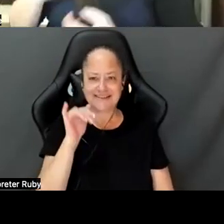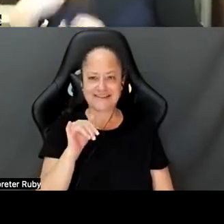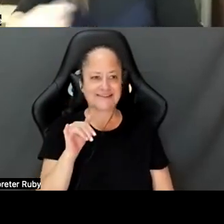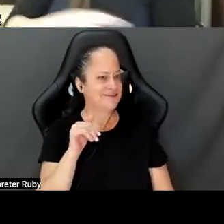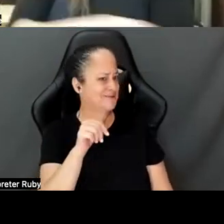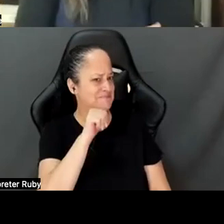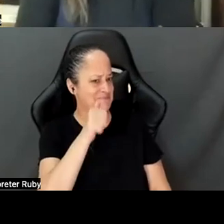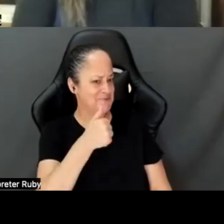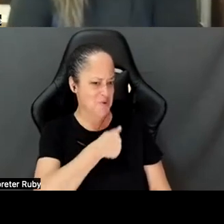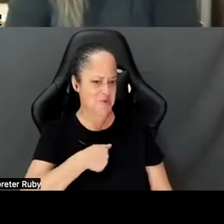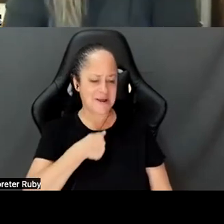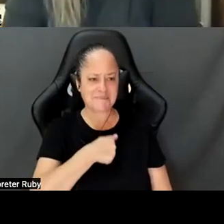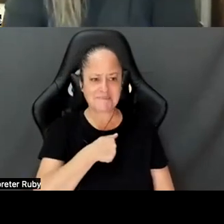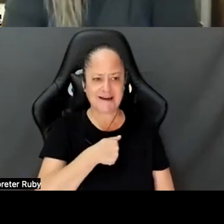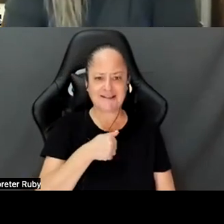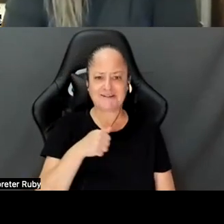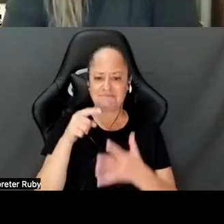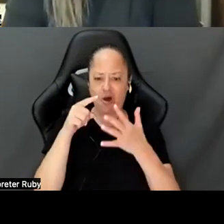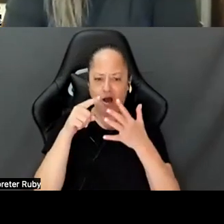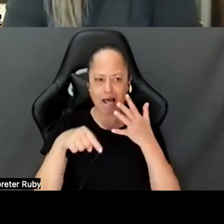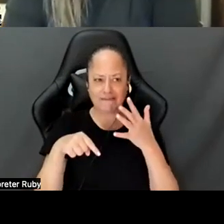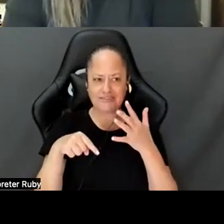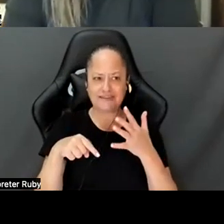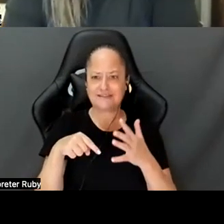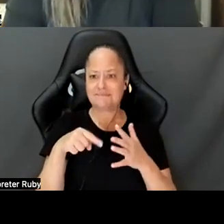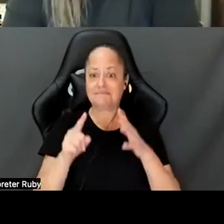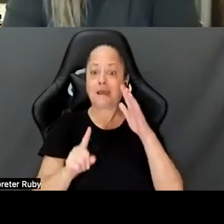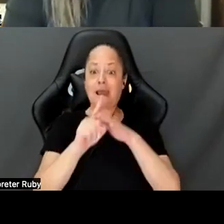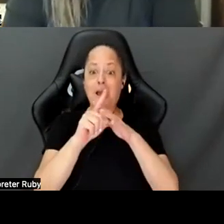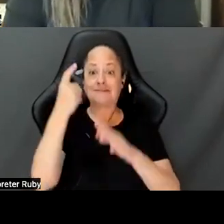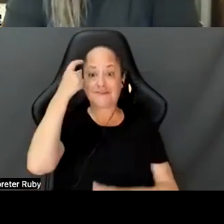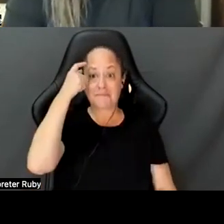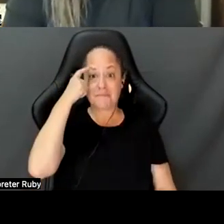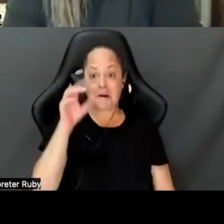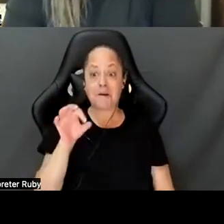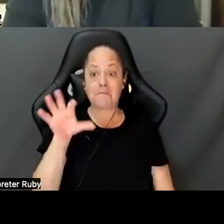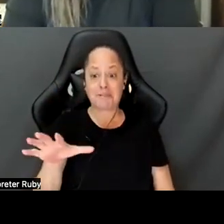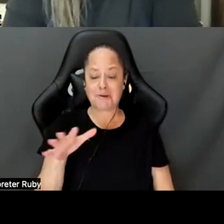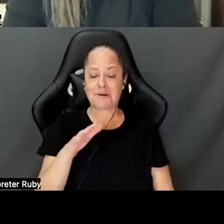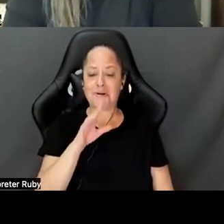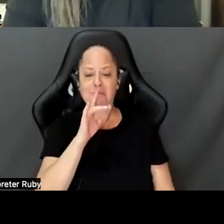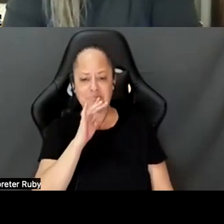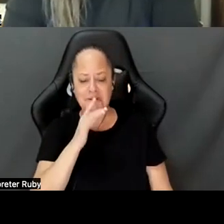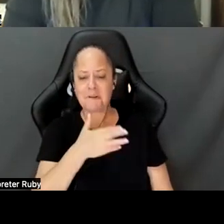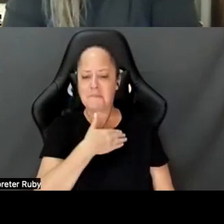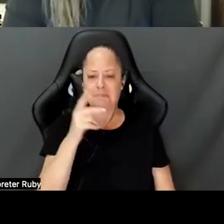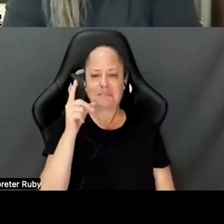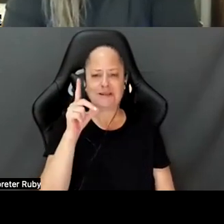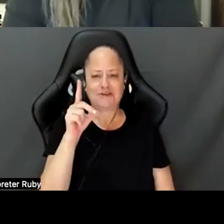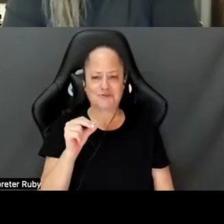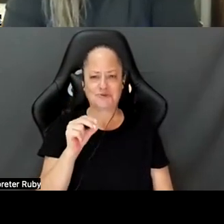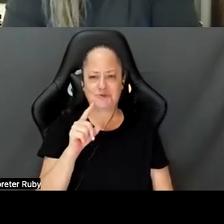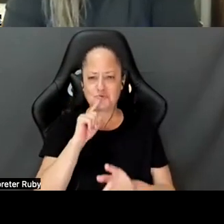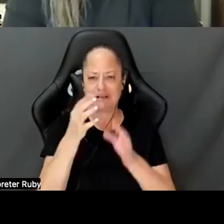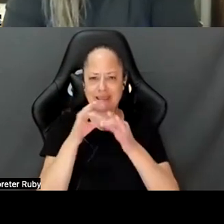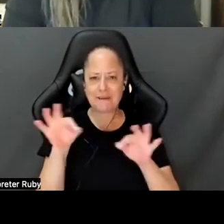don't apologize at all. Like all of this stuff, if anything comes to mind, you guys want to blurt out, please do, because it's so important that